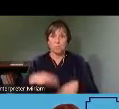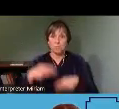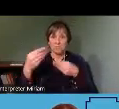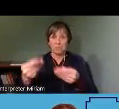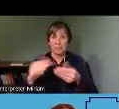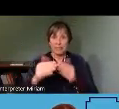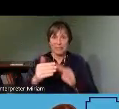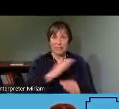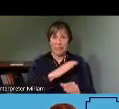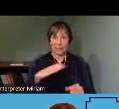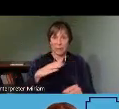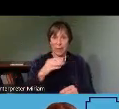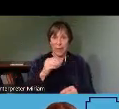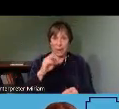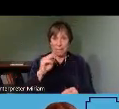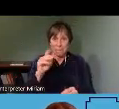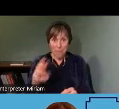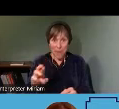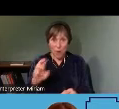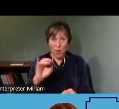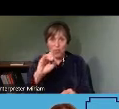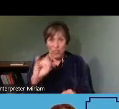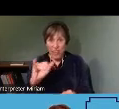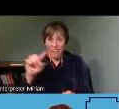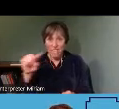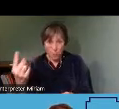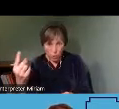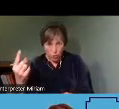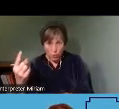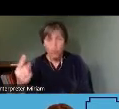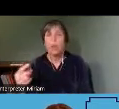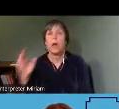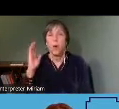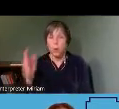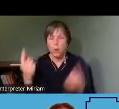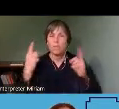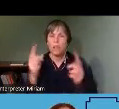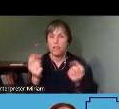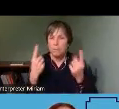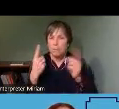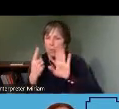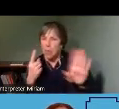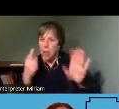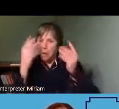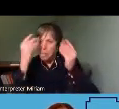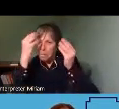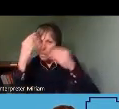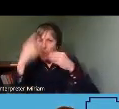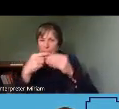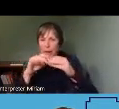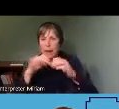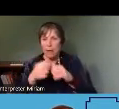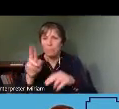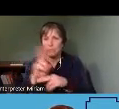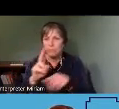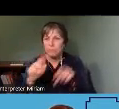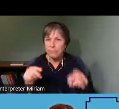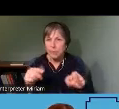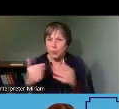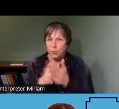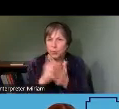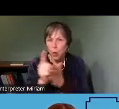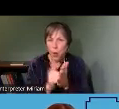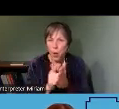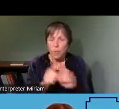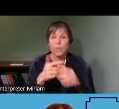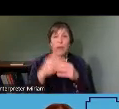anticipate having some more information about how they are thinking about implementing this then um then we look all the way ahead